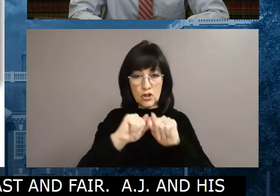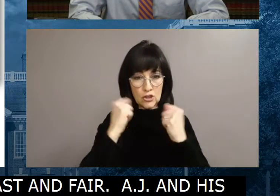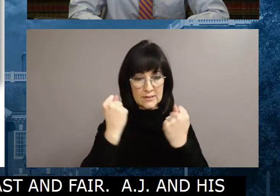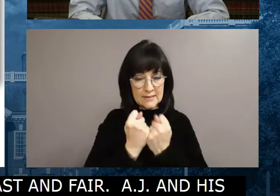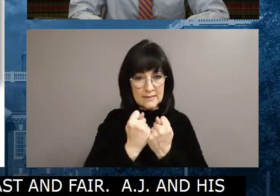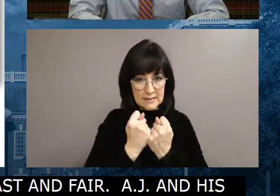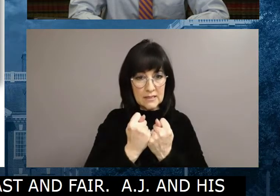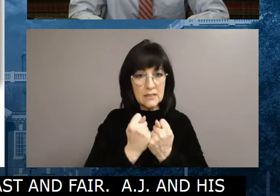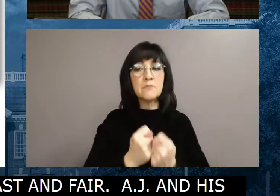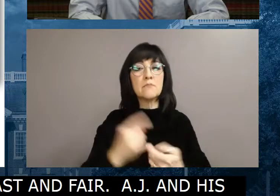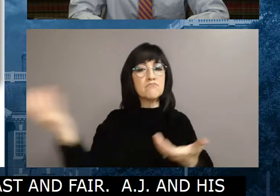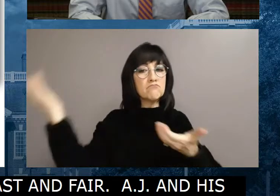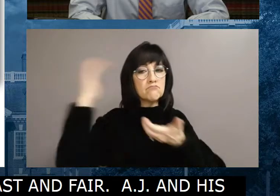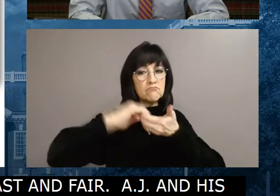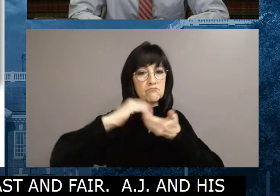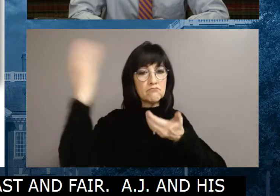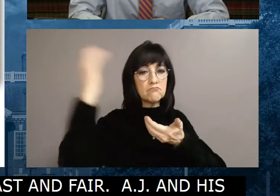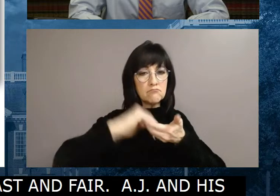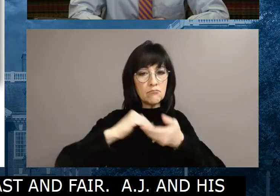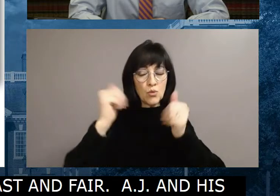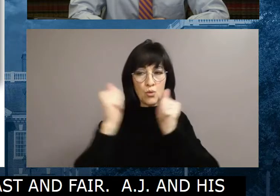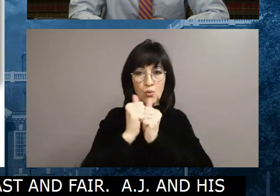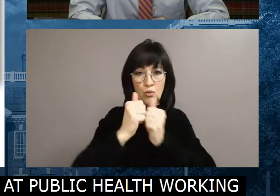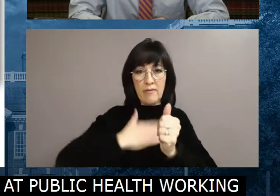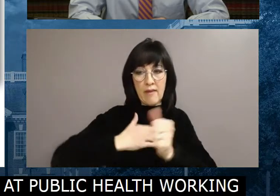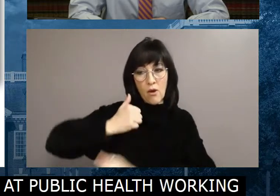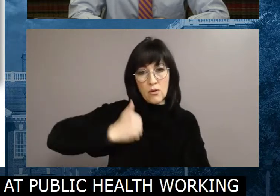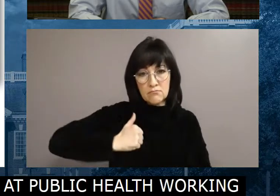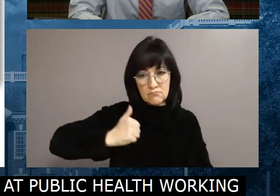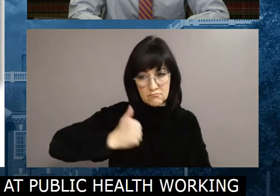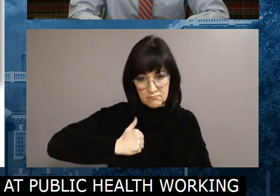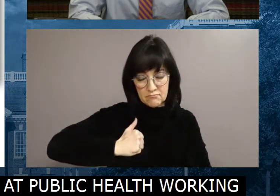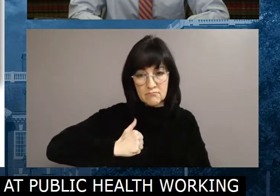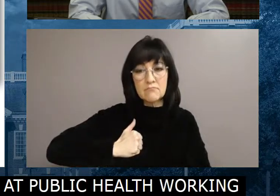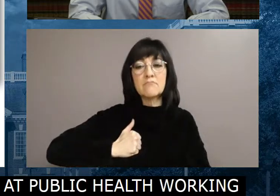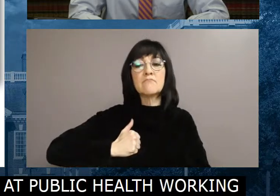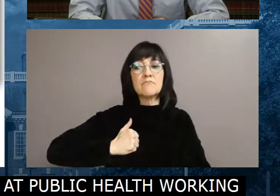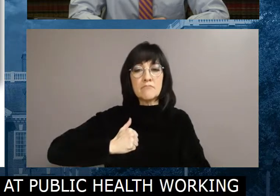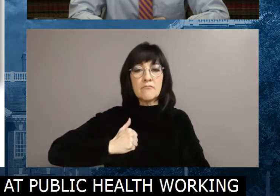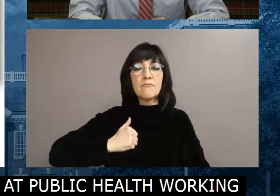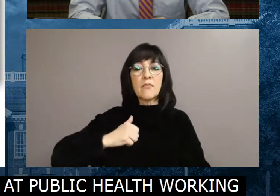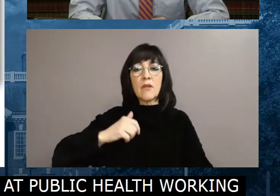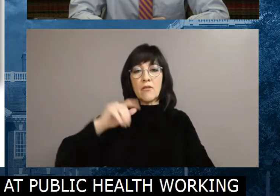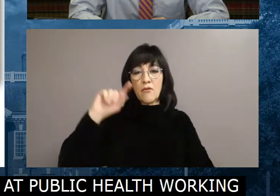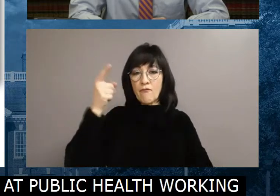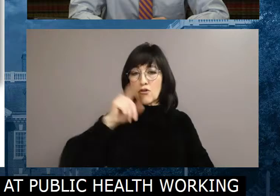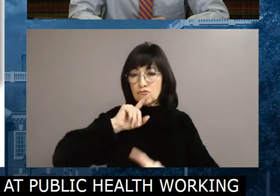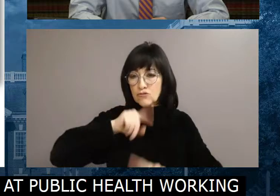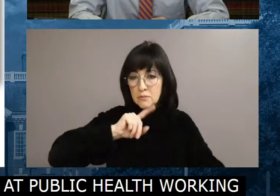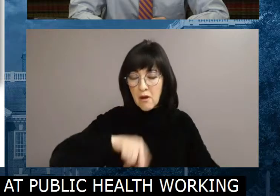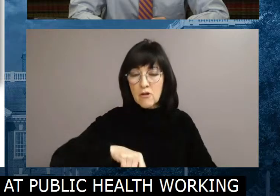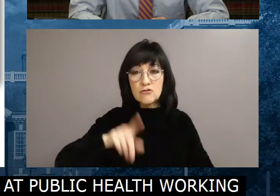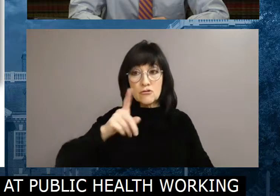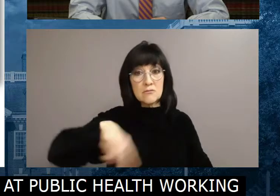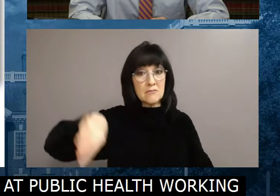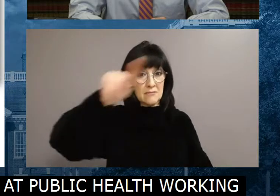Air National Guard, working with our first responders. Can't forget the county paramedics who are out there delivering vaccines, our